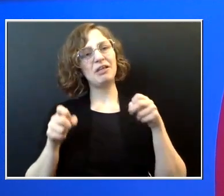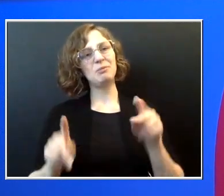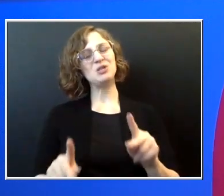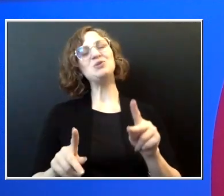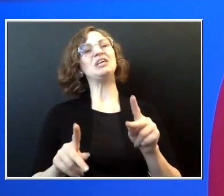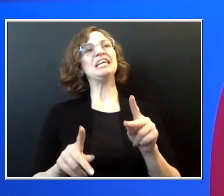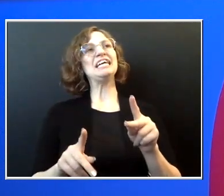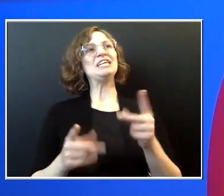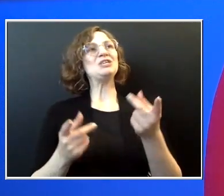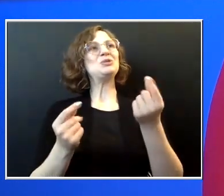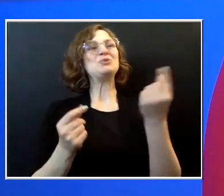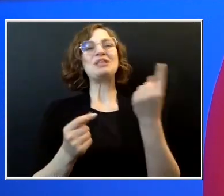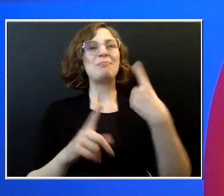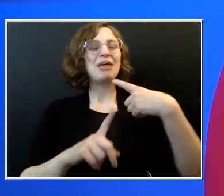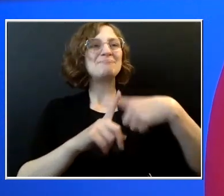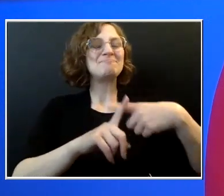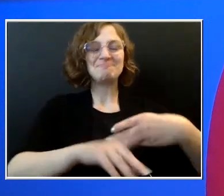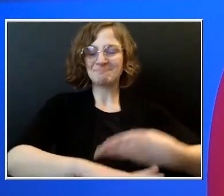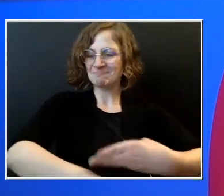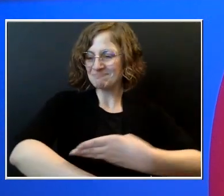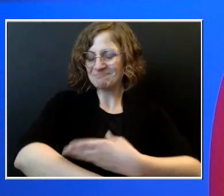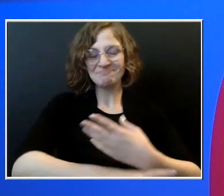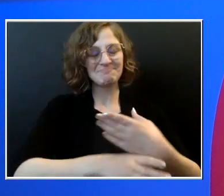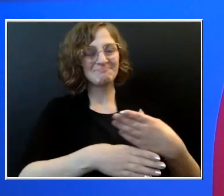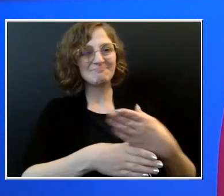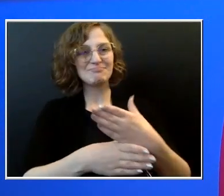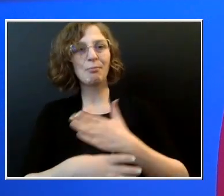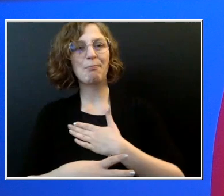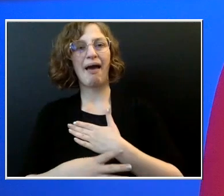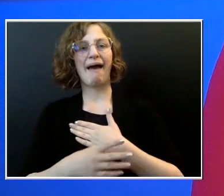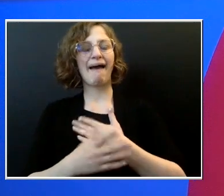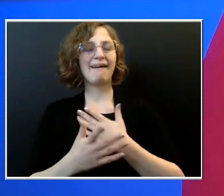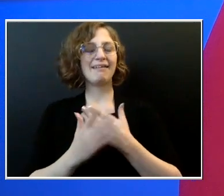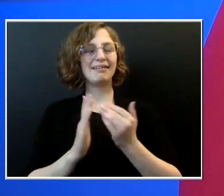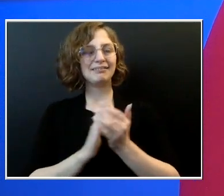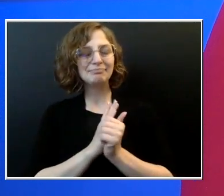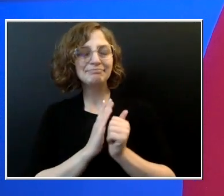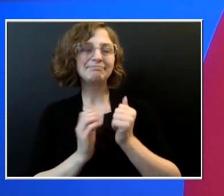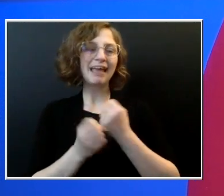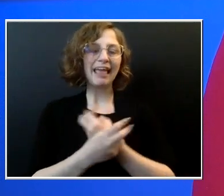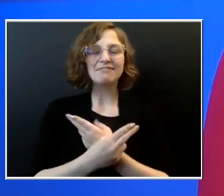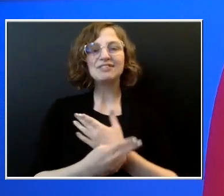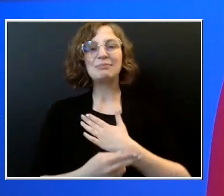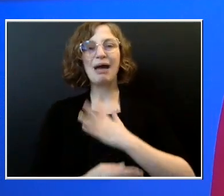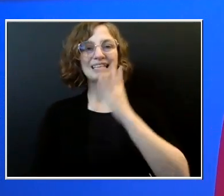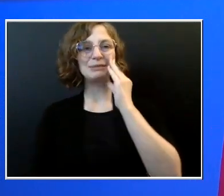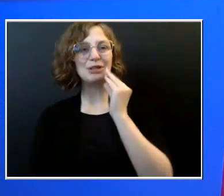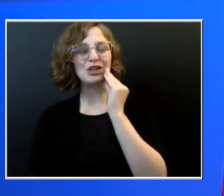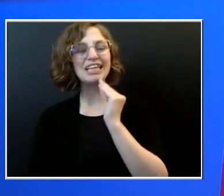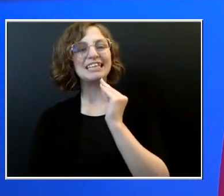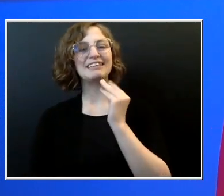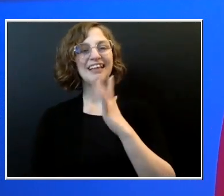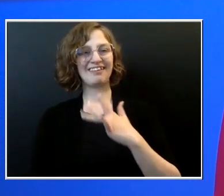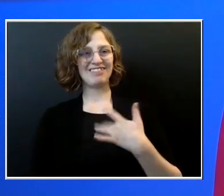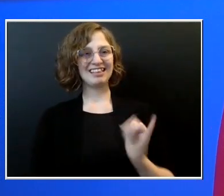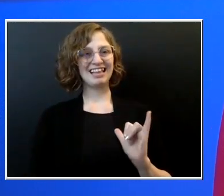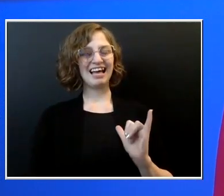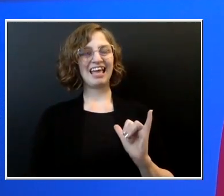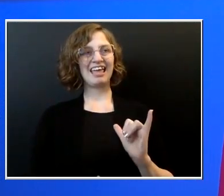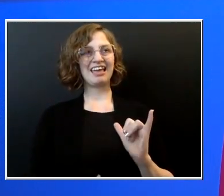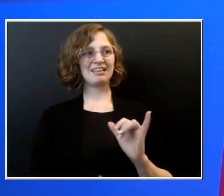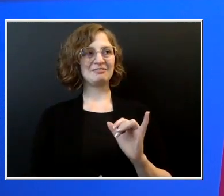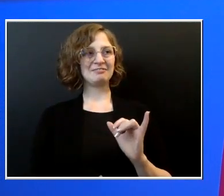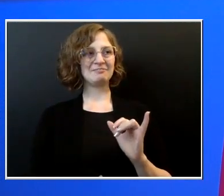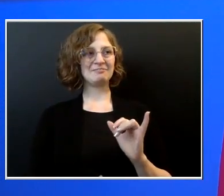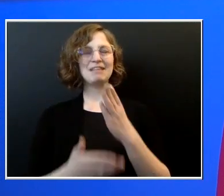to share my gifts and my experience. And it feels like we're crossing the line